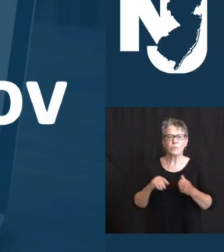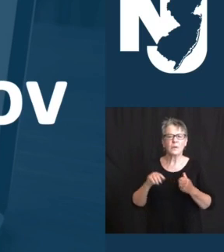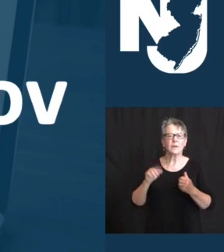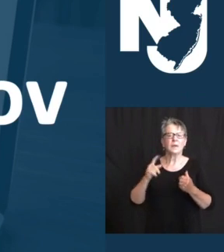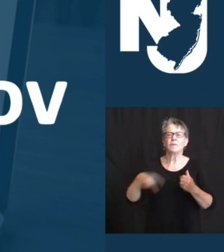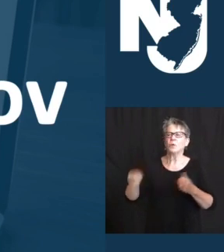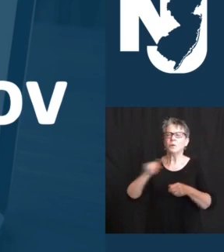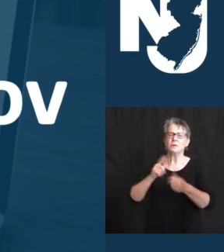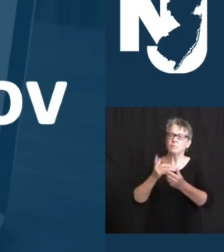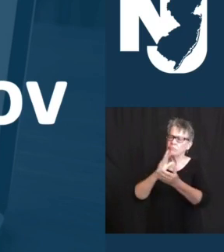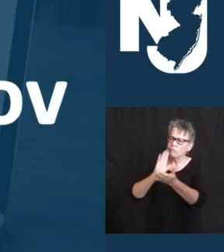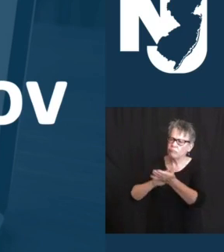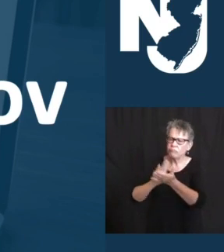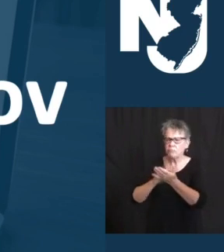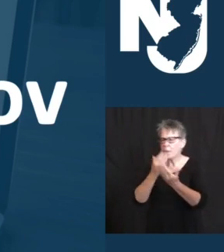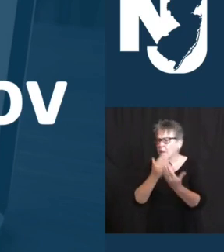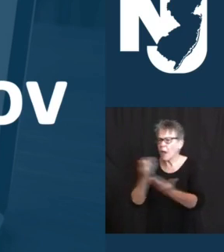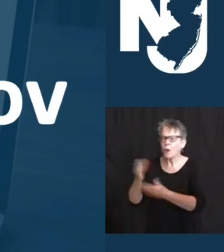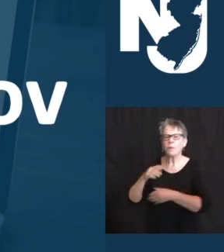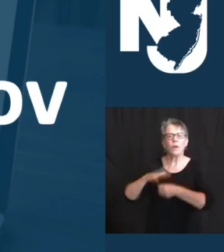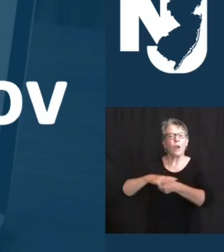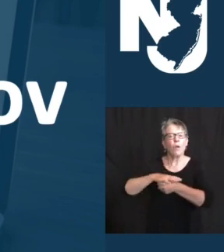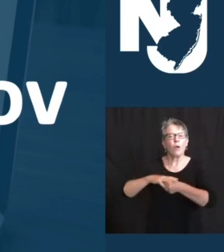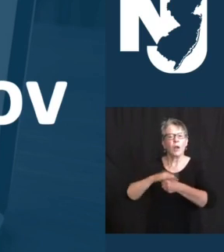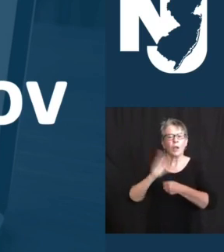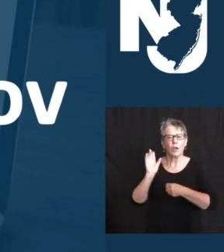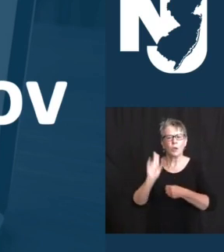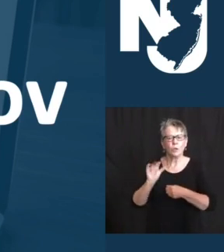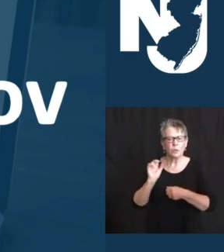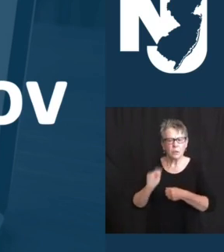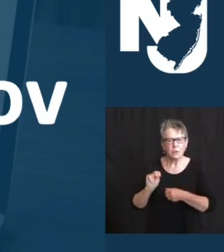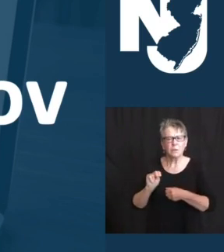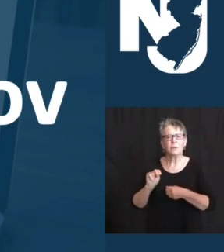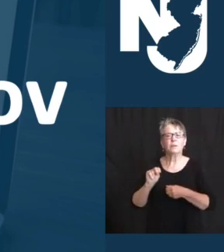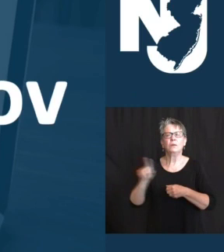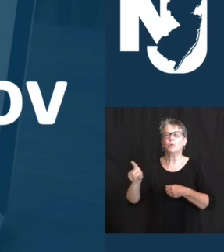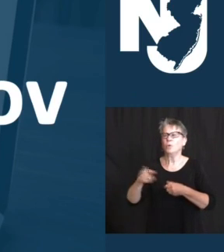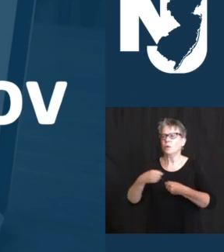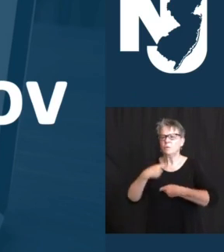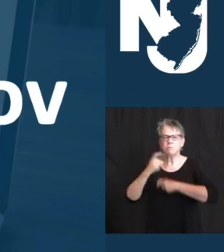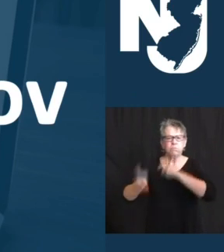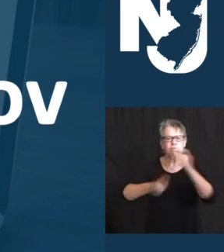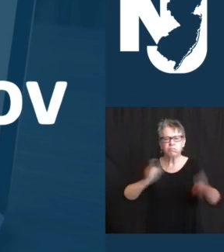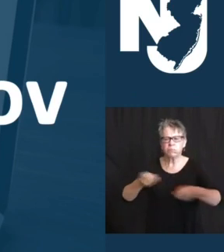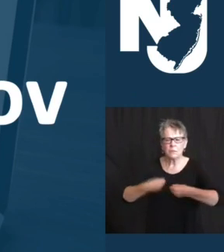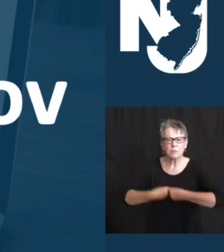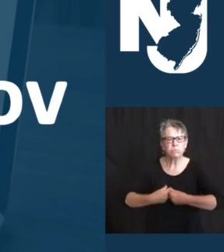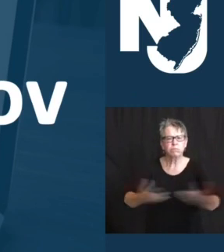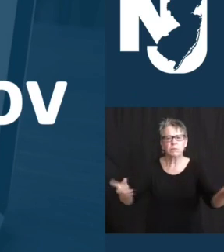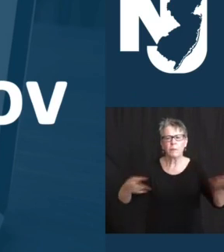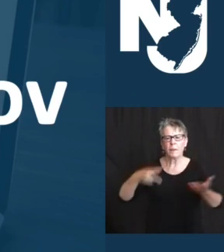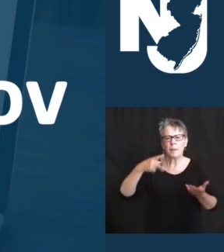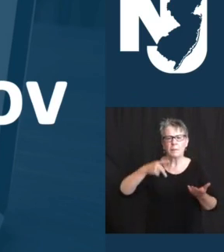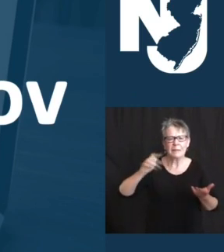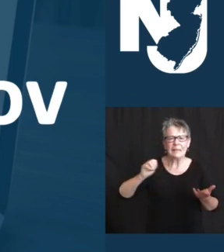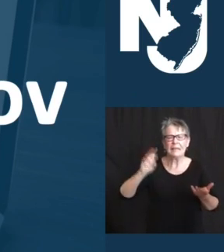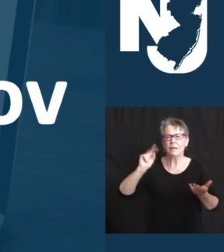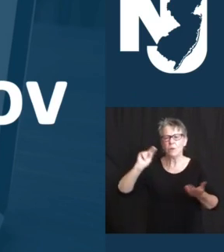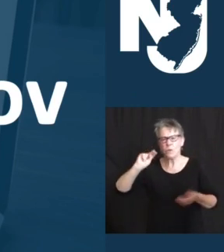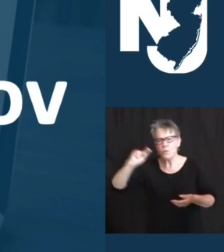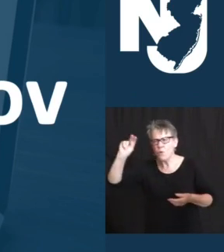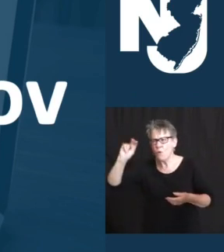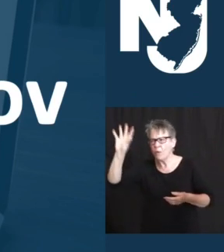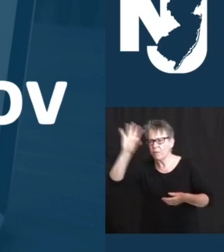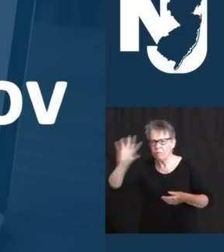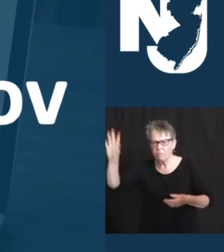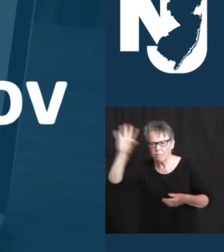to hospitals in their area of operation, which is Bergen, Newark, and Hudson counties. Thank you guys, to you and your